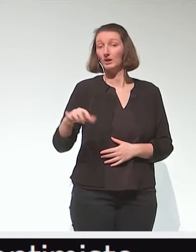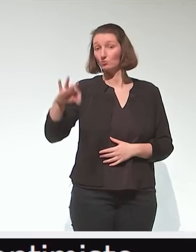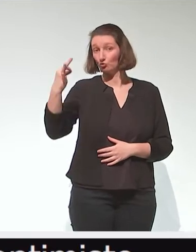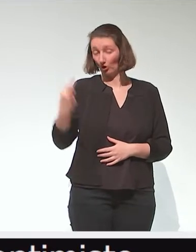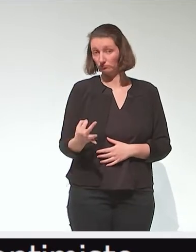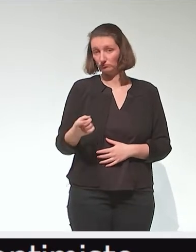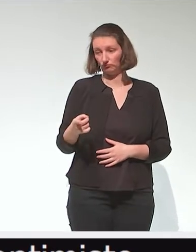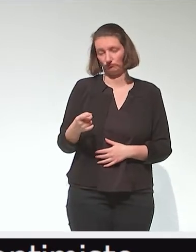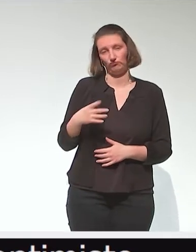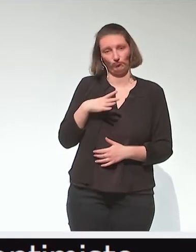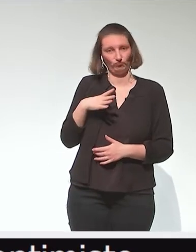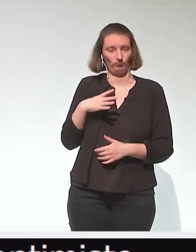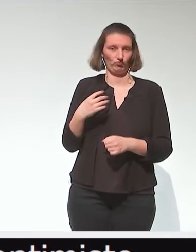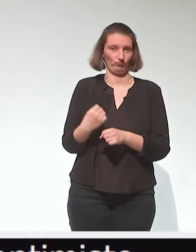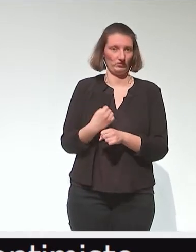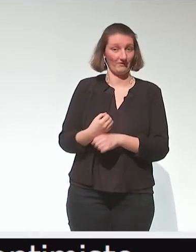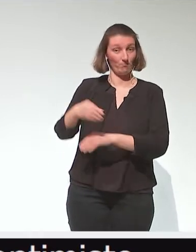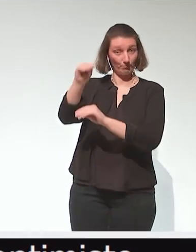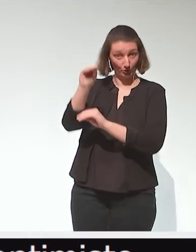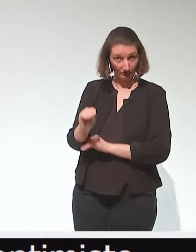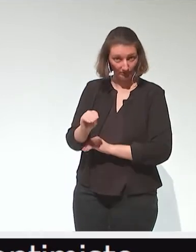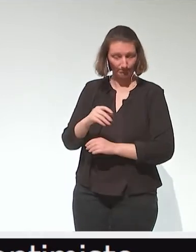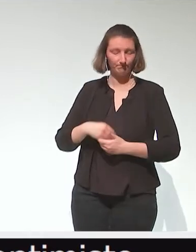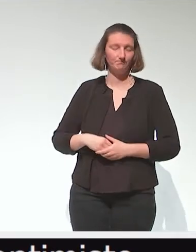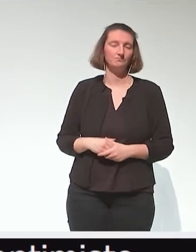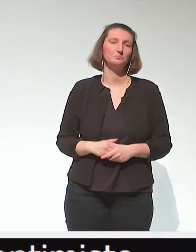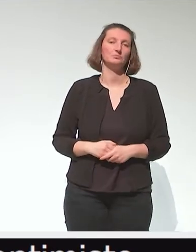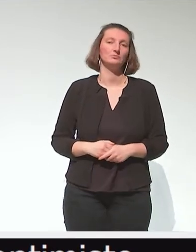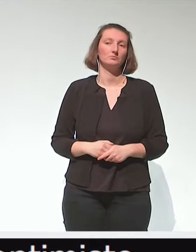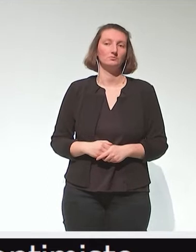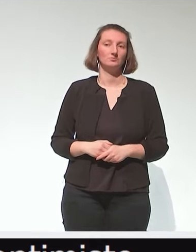are in sheltered employment, and about